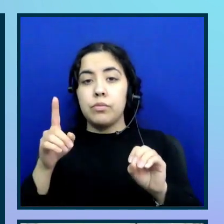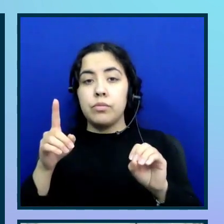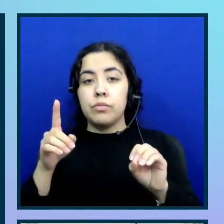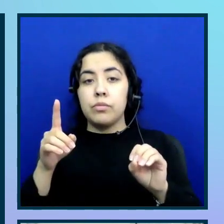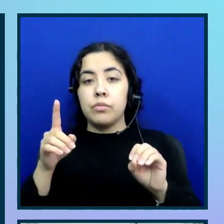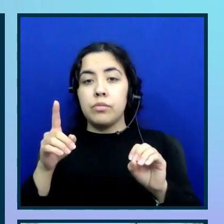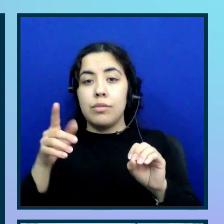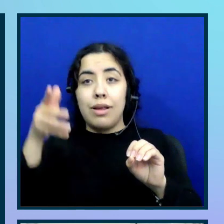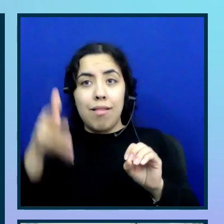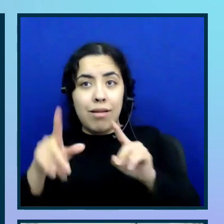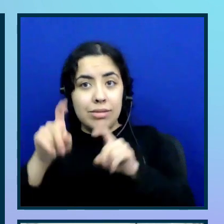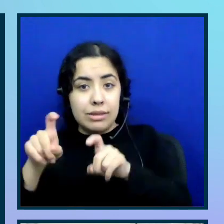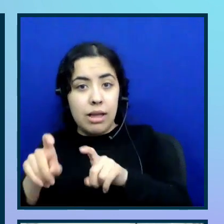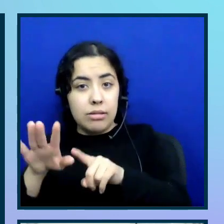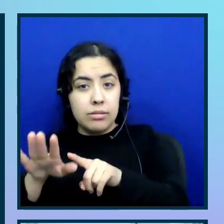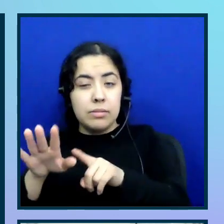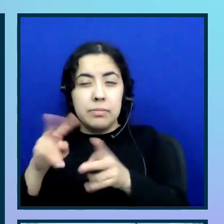what's left to test, that's still